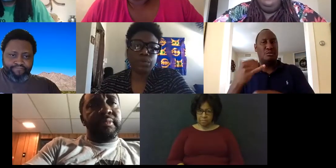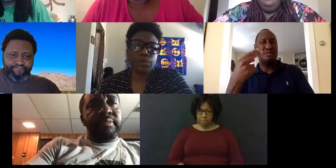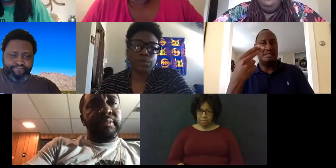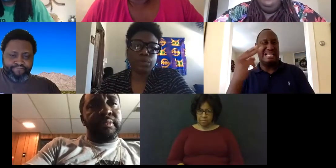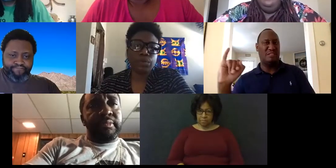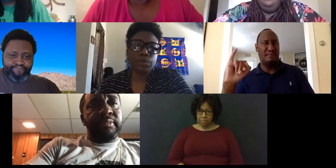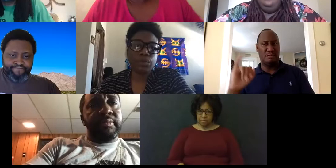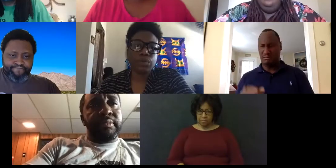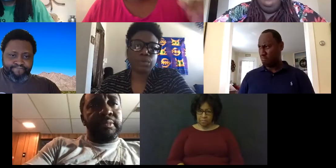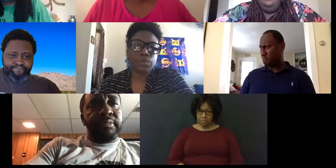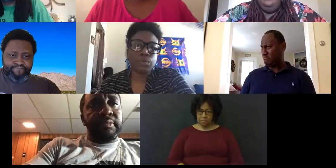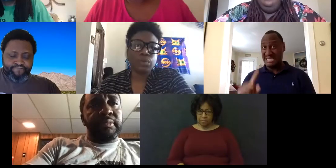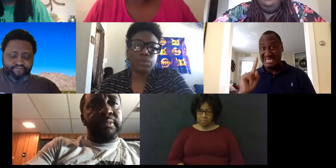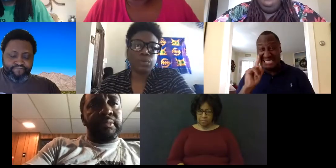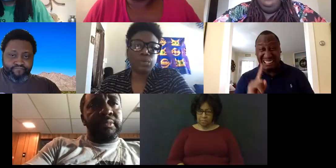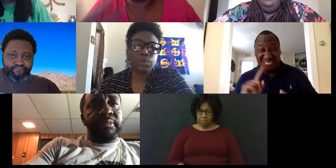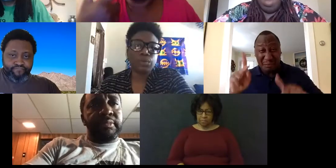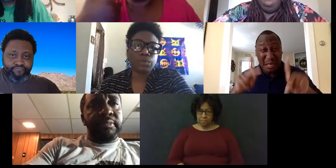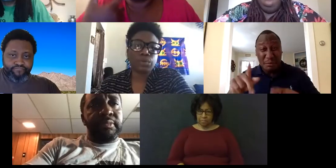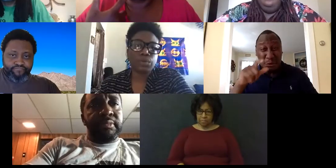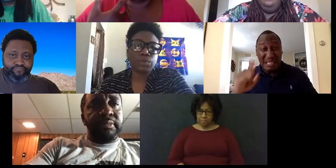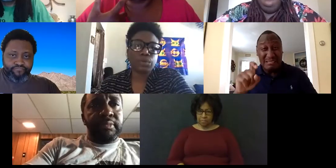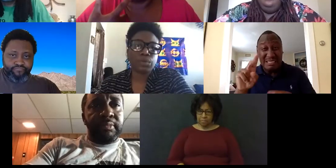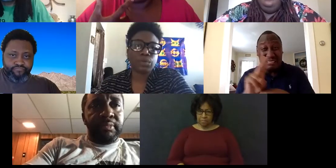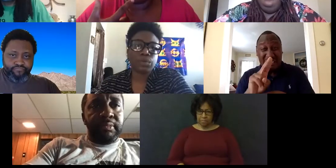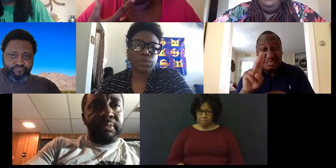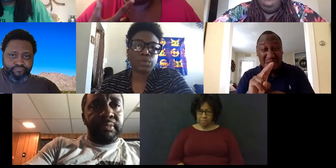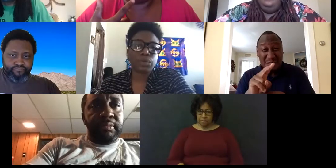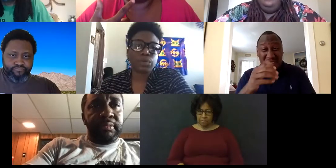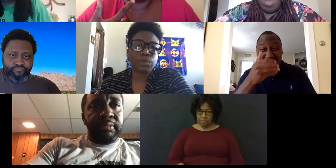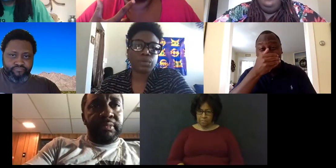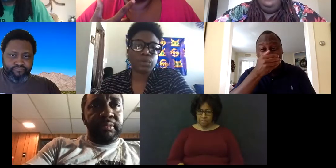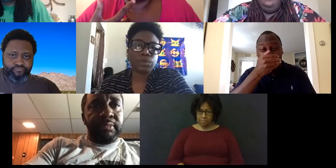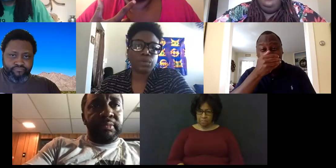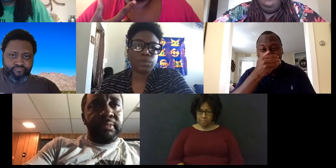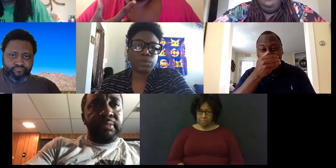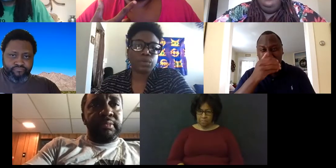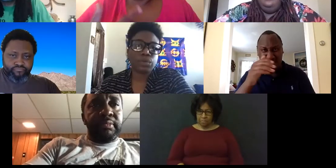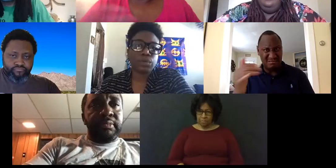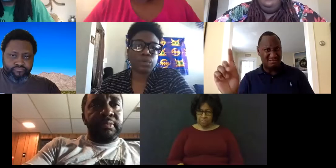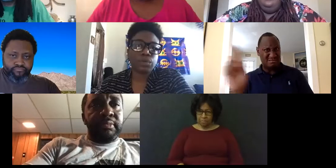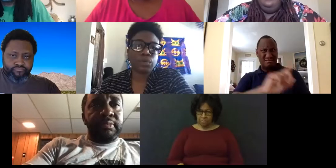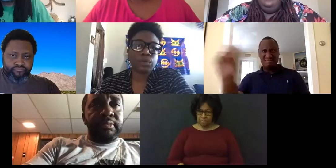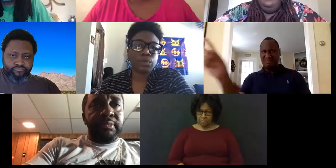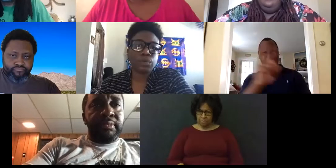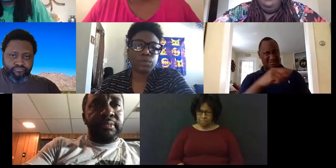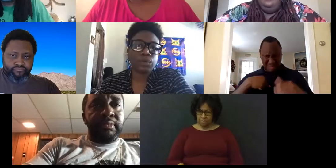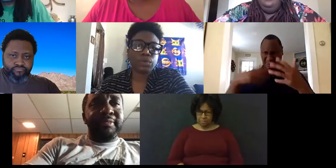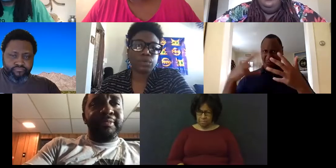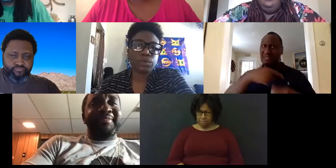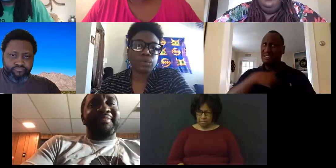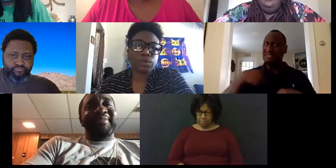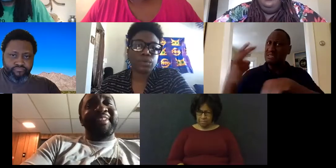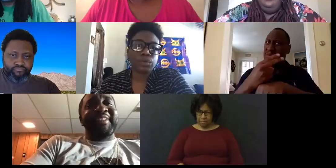who does not have to use the mask, and they'll say hearing impaired. And we don't have to use the